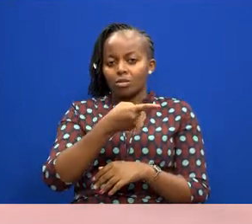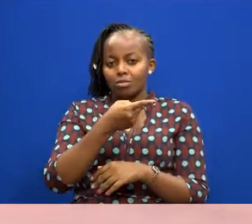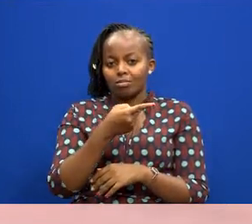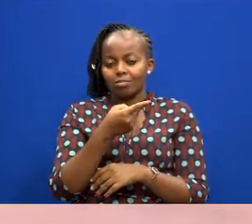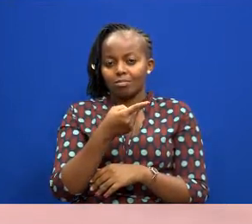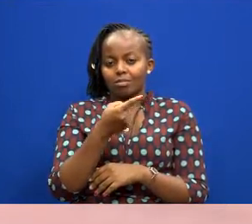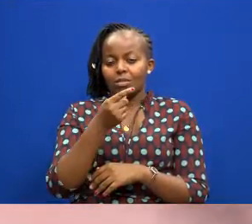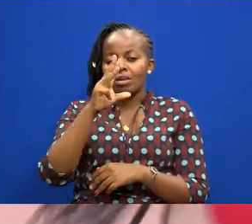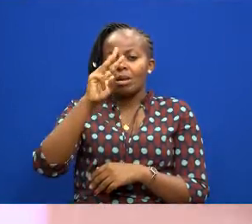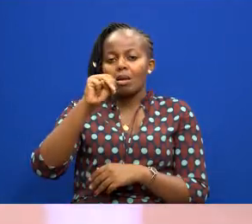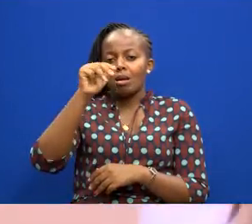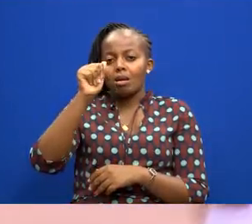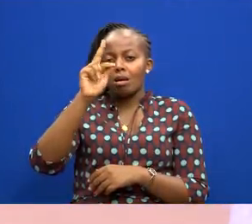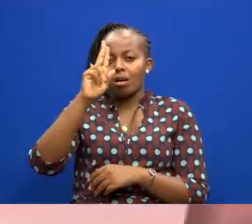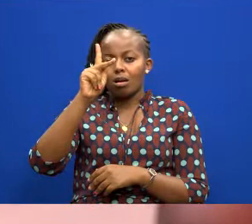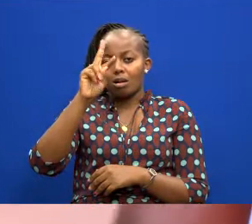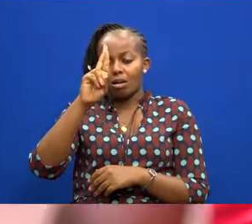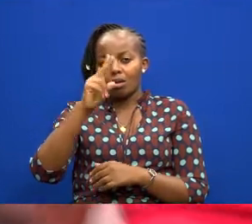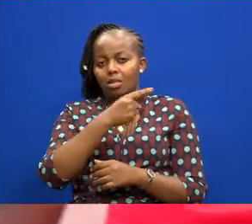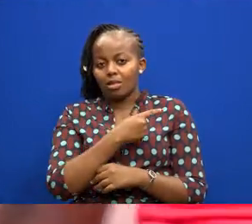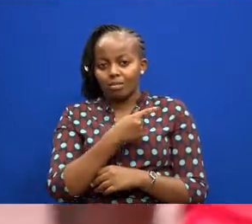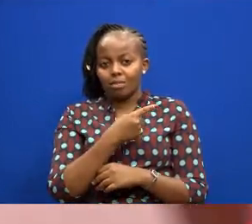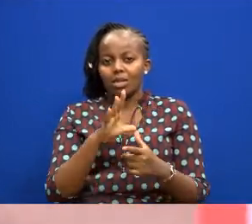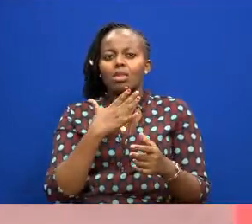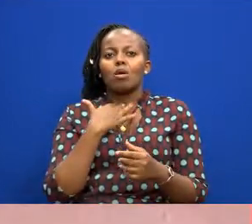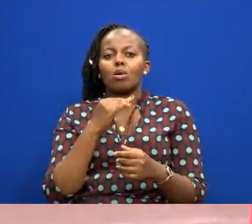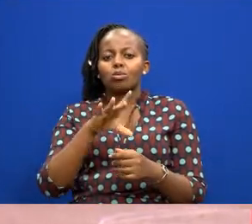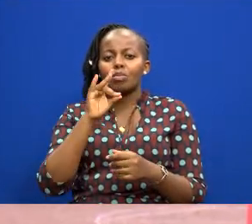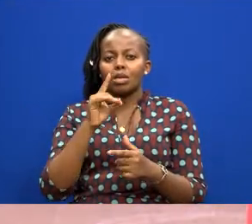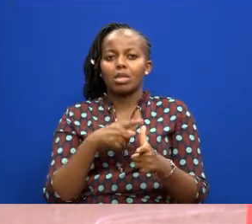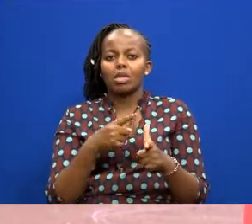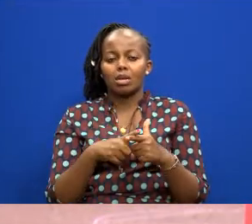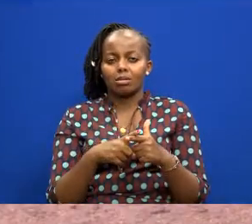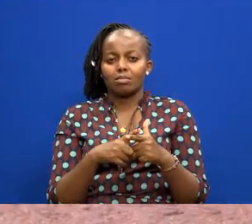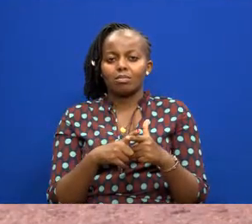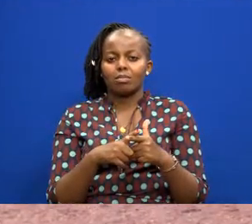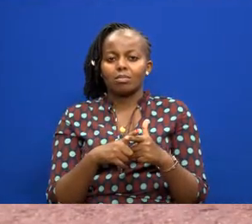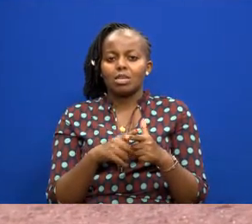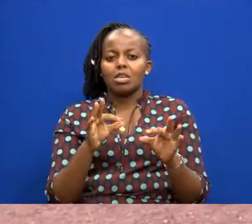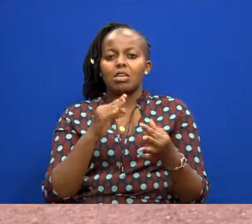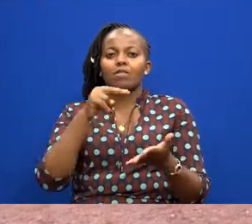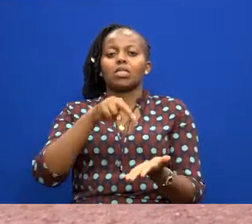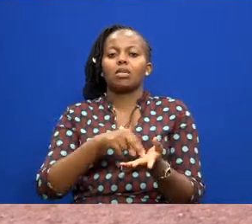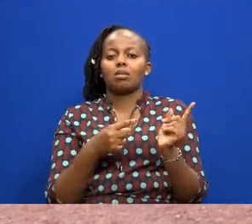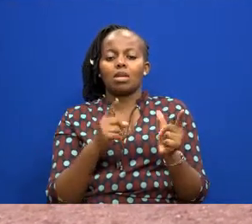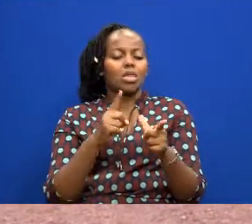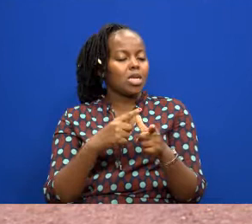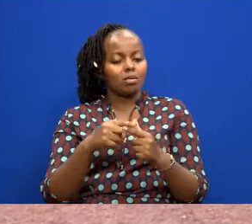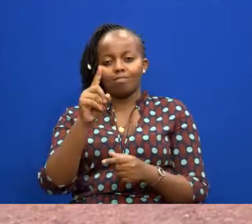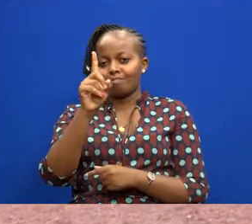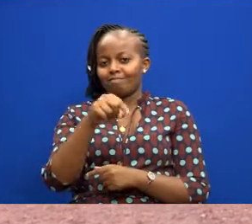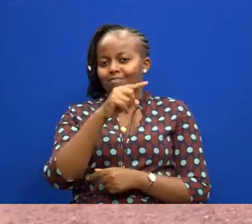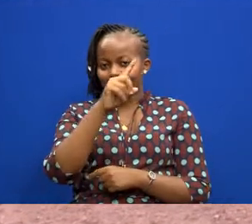1, and now turning back to pick it. If I put both my feet down, then it's a bunt. I forfeit my